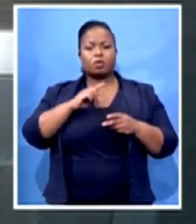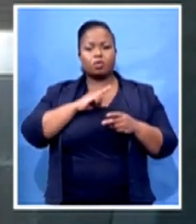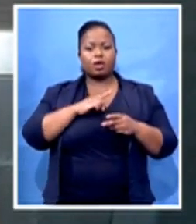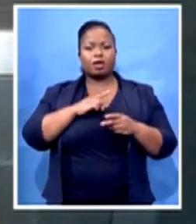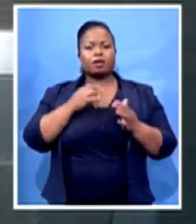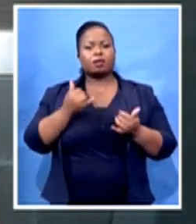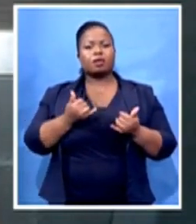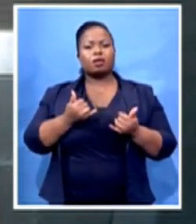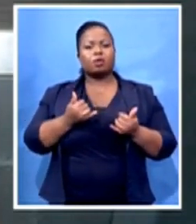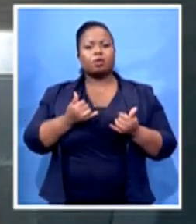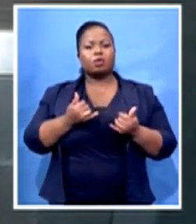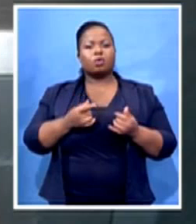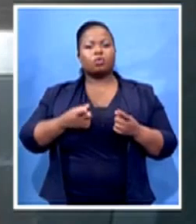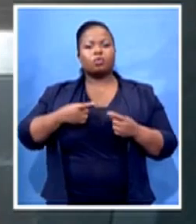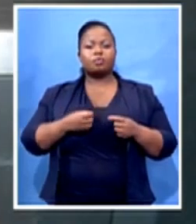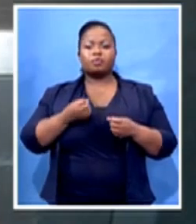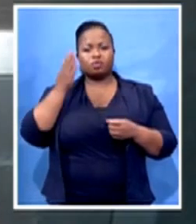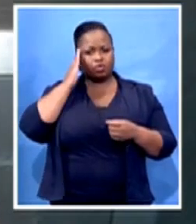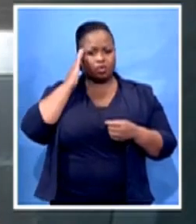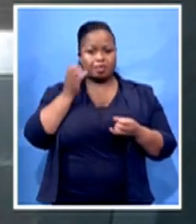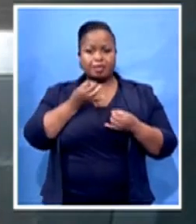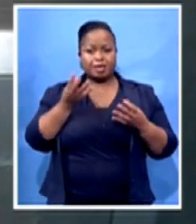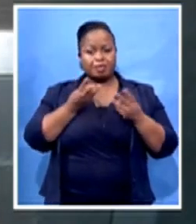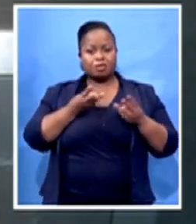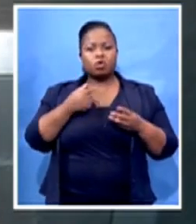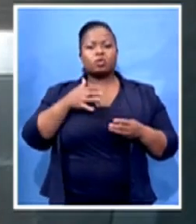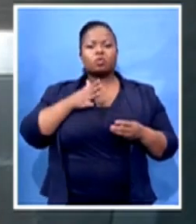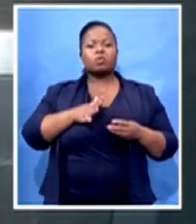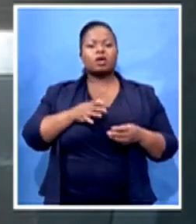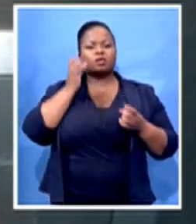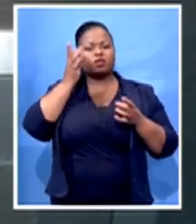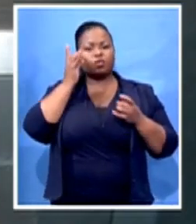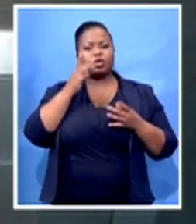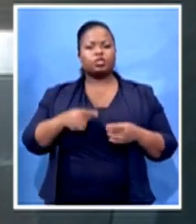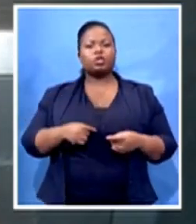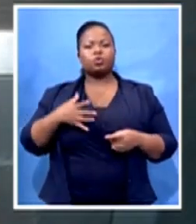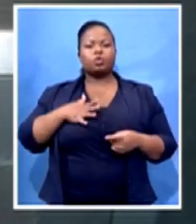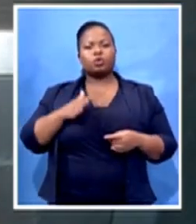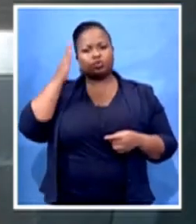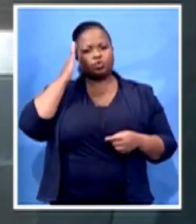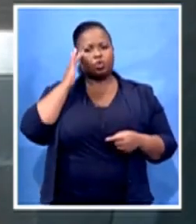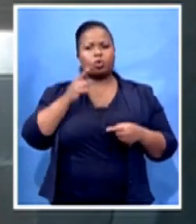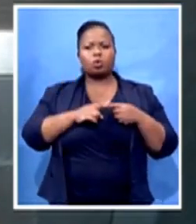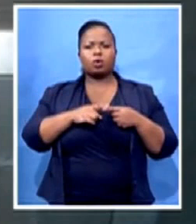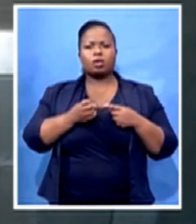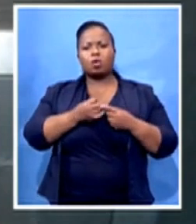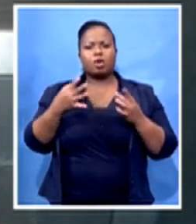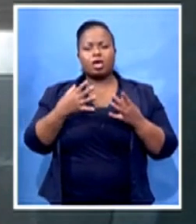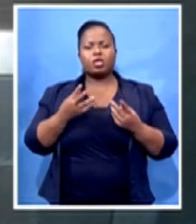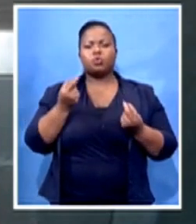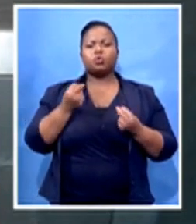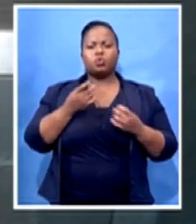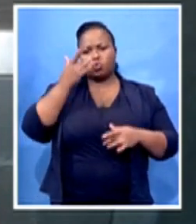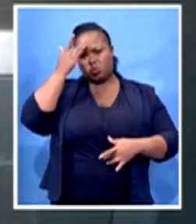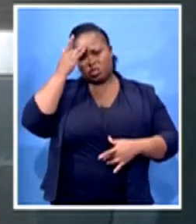thirst for information. You know, we're so anxious to know about how many new infections there are and what's the latest update.